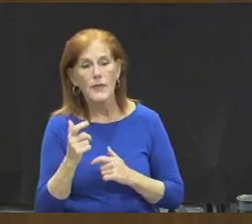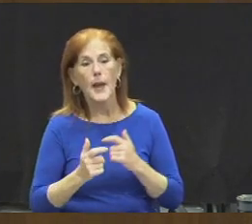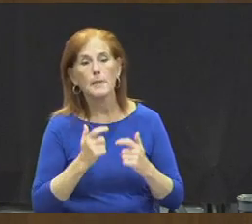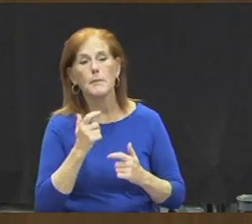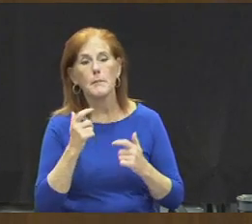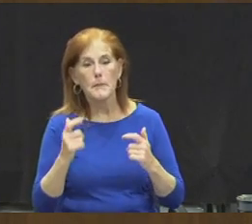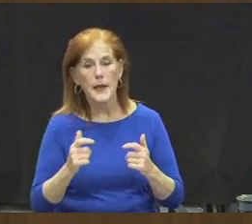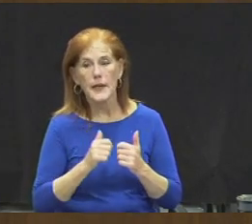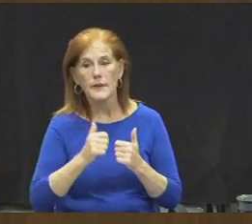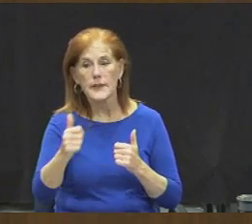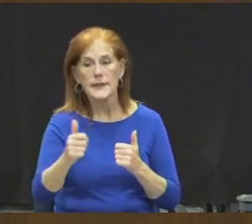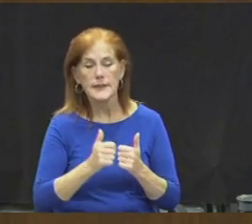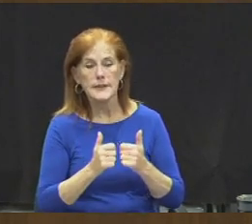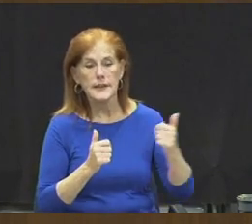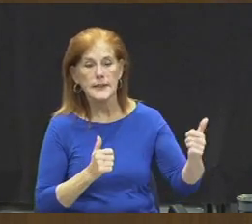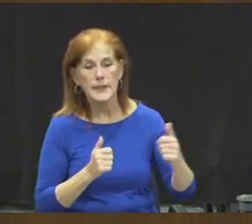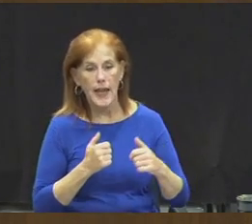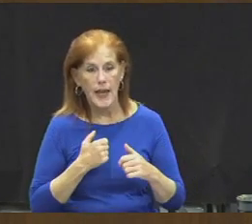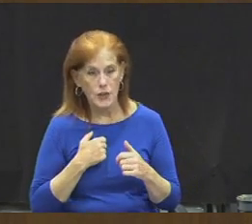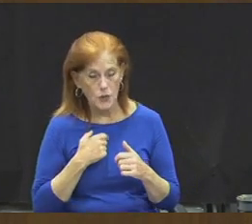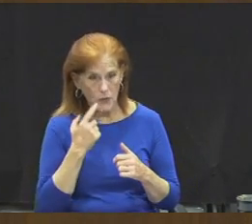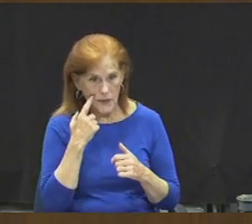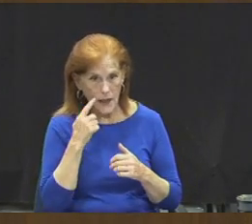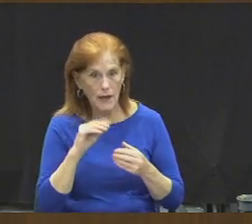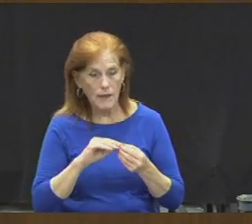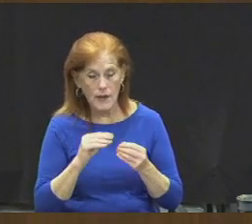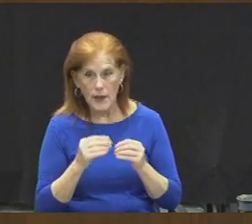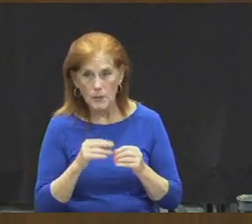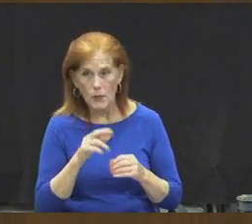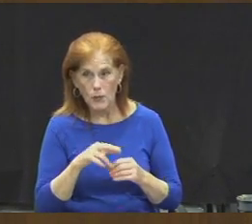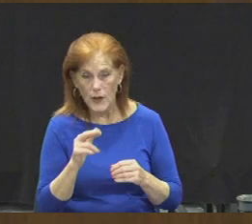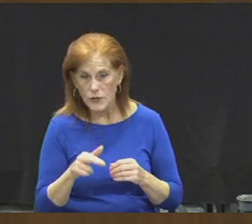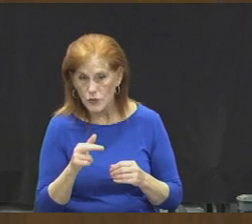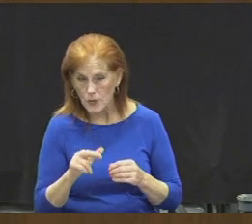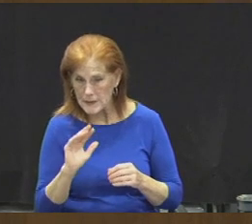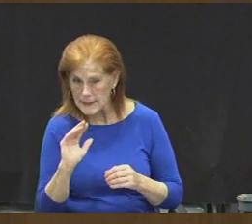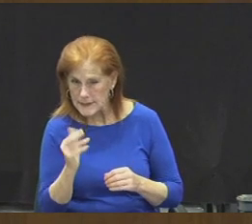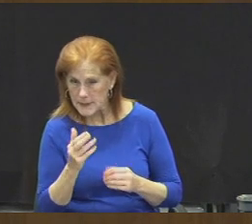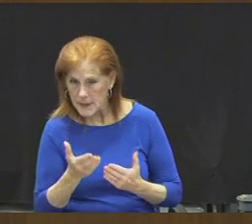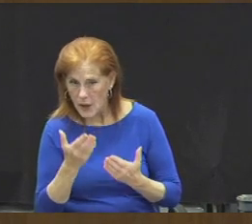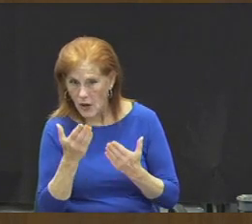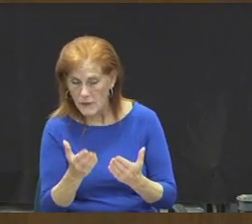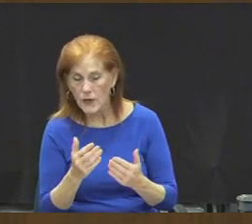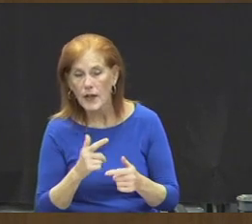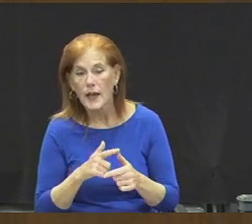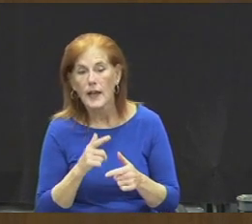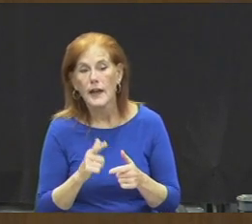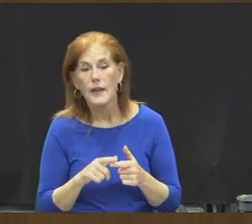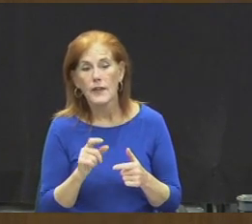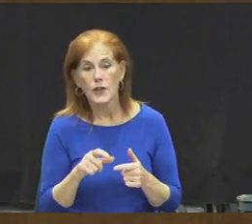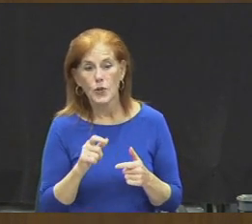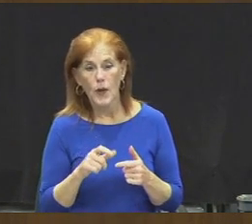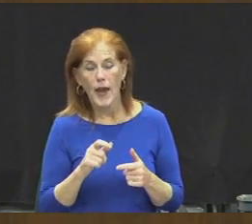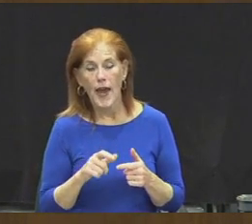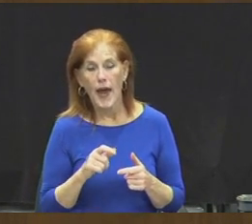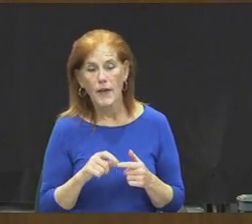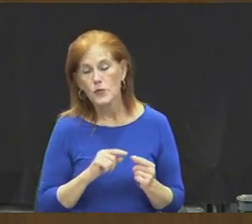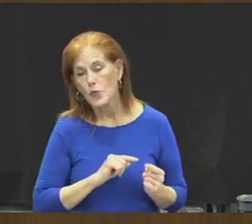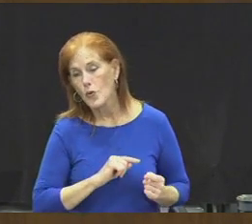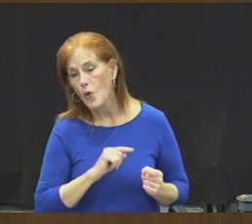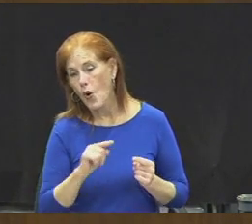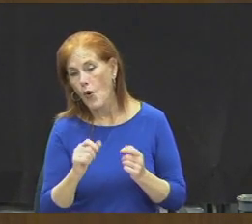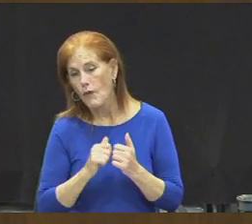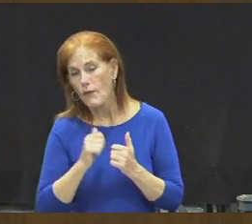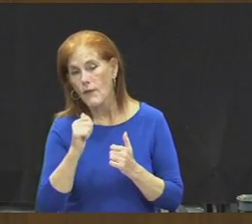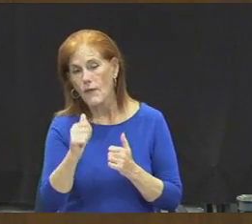of a distance, and when you look at the number of restrooms that they're offering, and then to have to travel those distances,